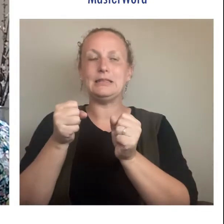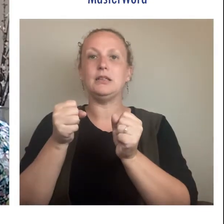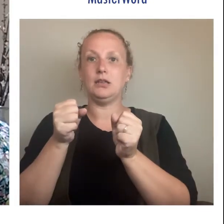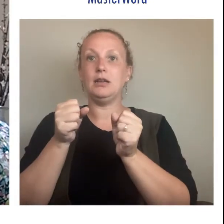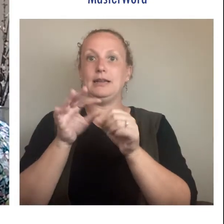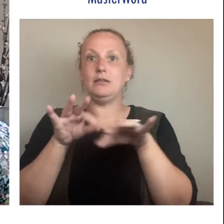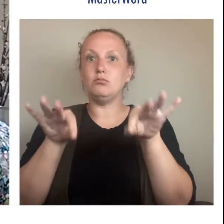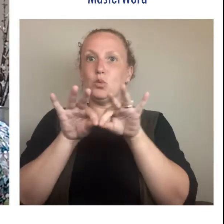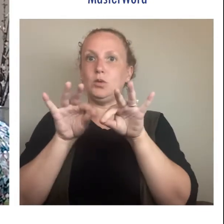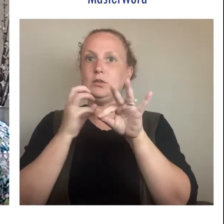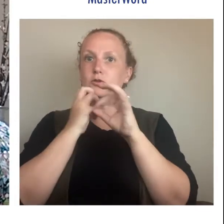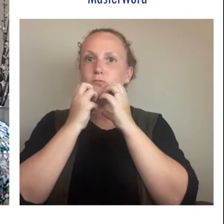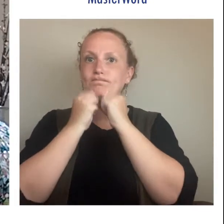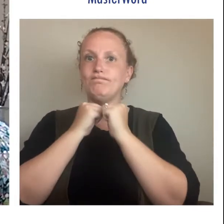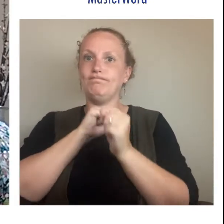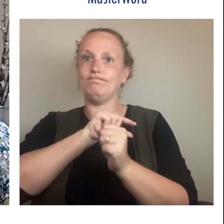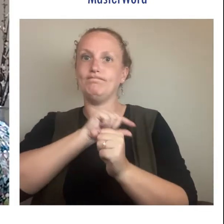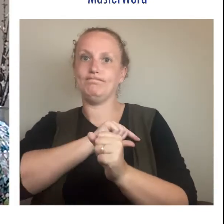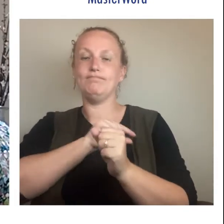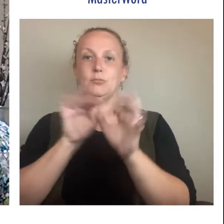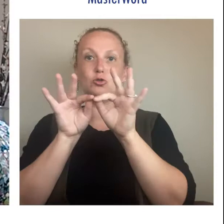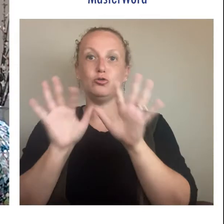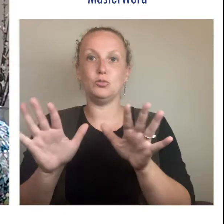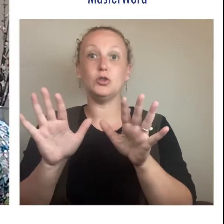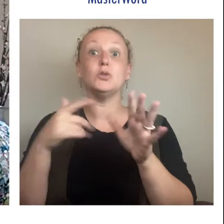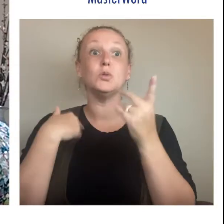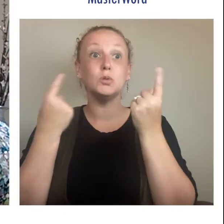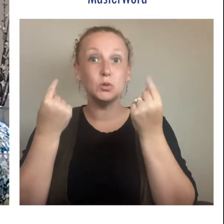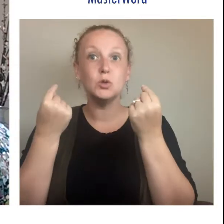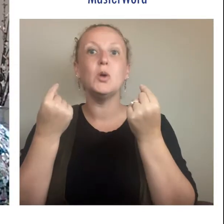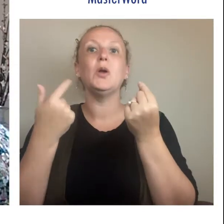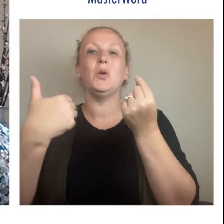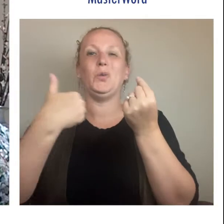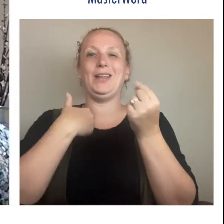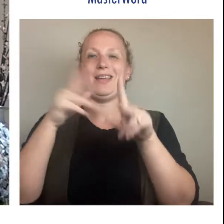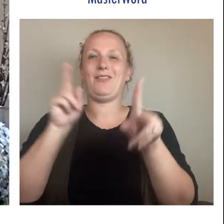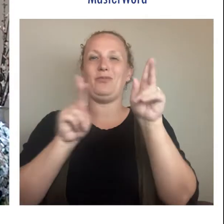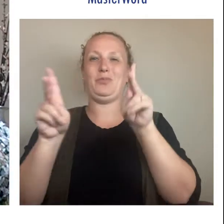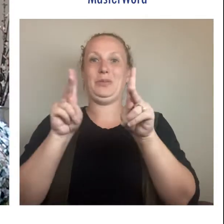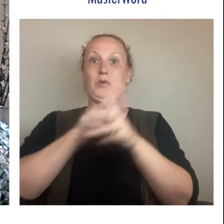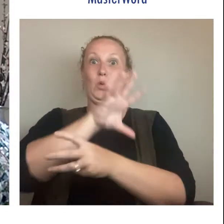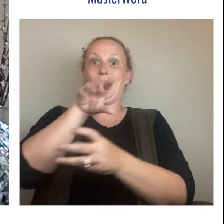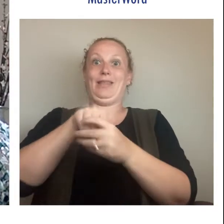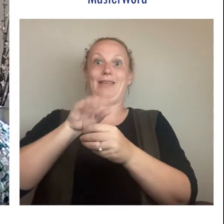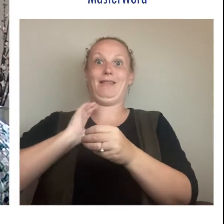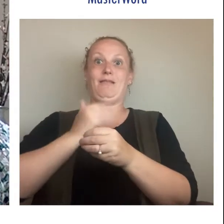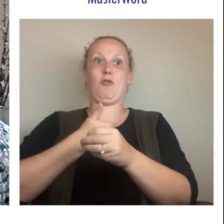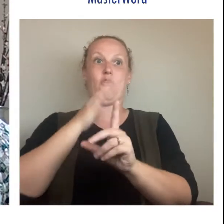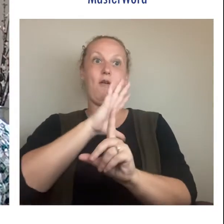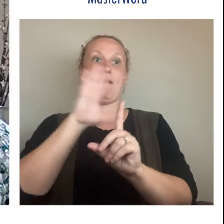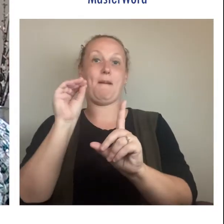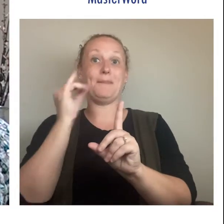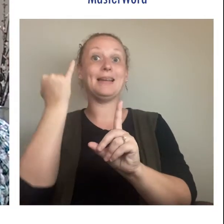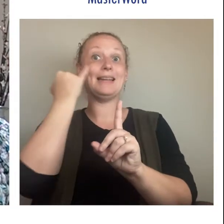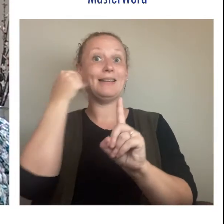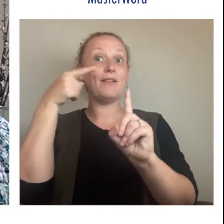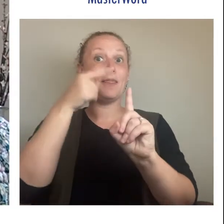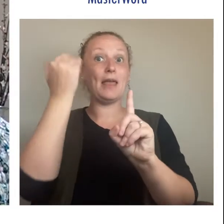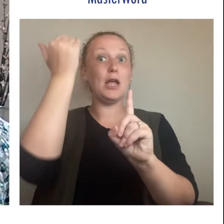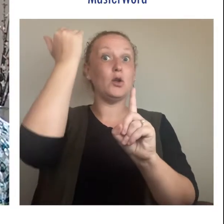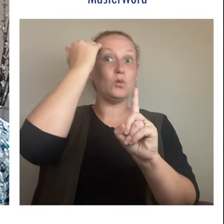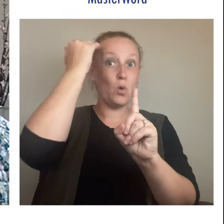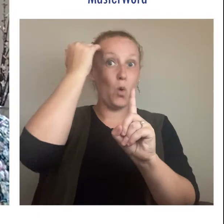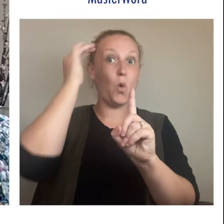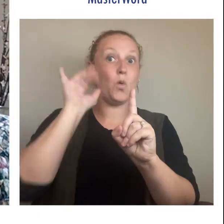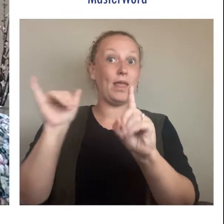foreign legal advisors or in-house clients that speak the native language and are familiar with the legal concepts